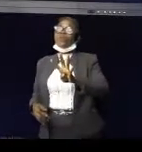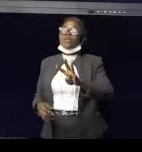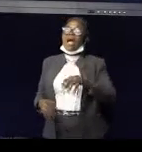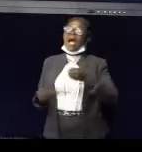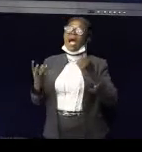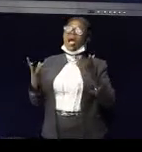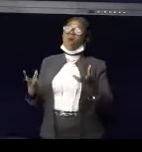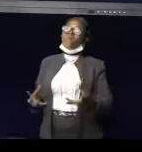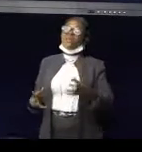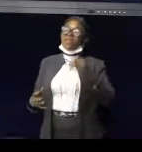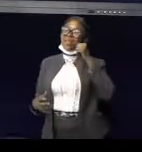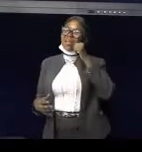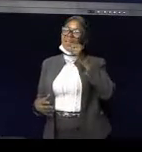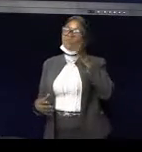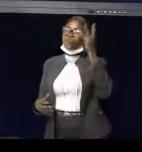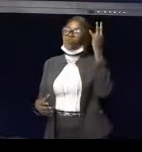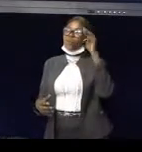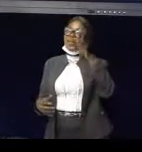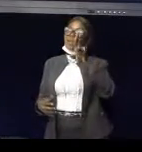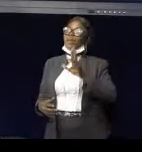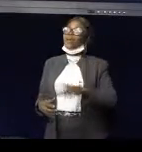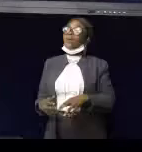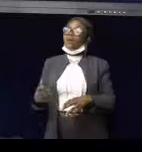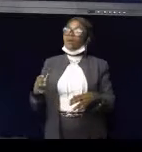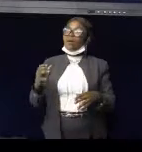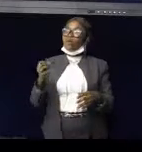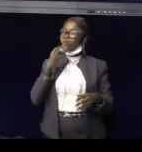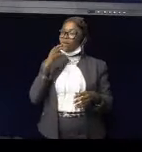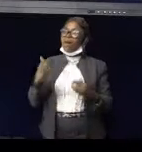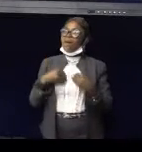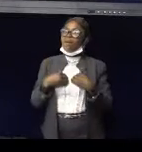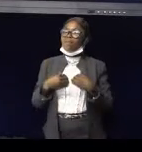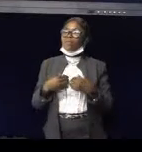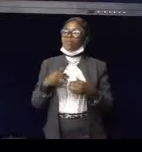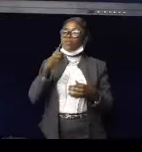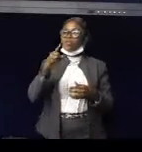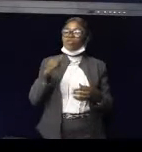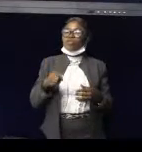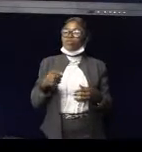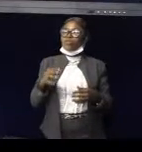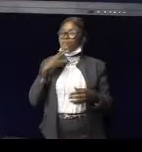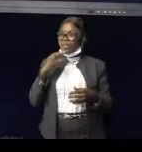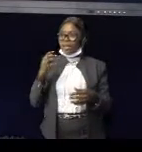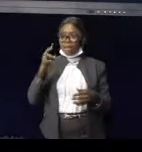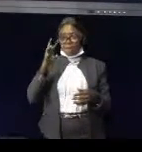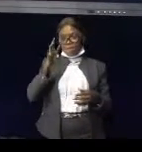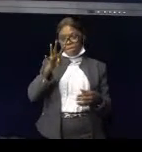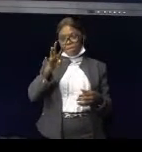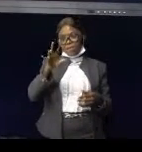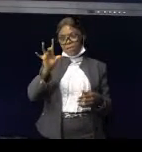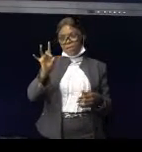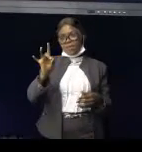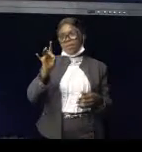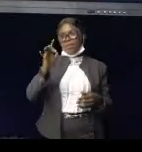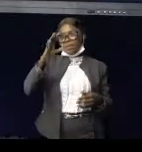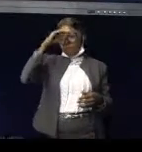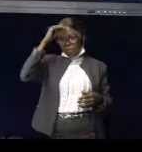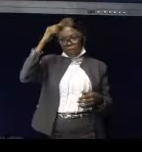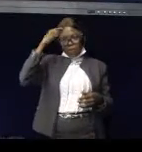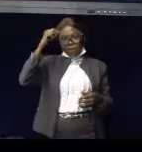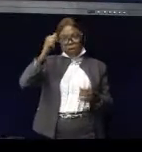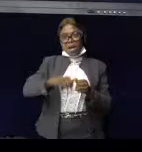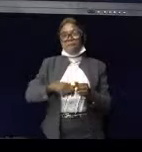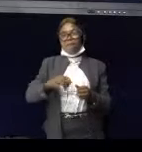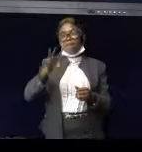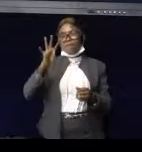48 boys. How many girls were there? And so we have the ratio combining boys and girls, and then we're told that there are 48 boys. So for